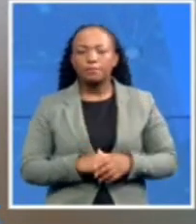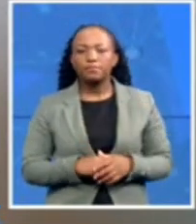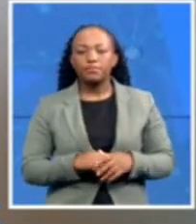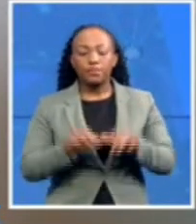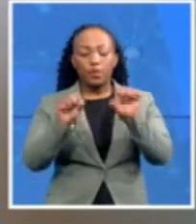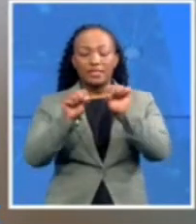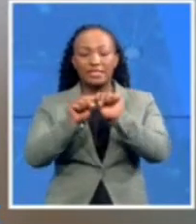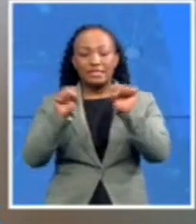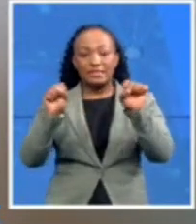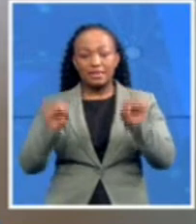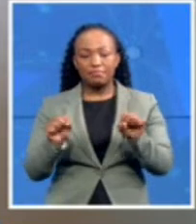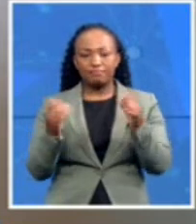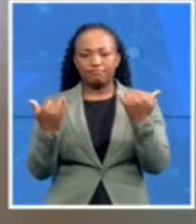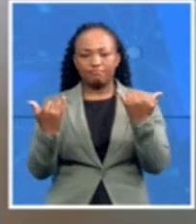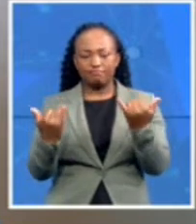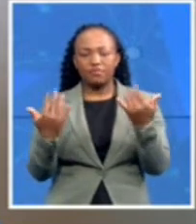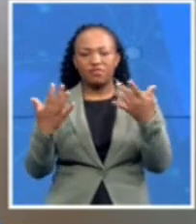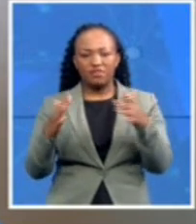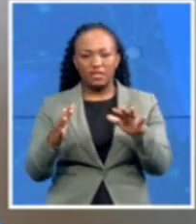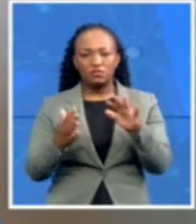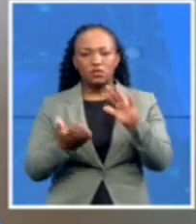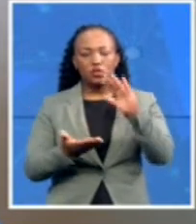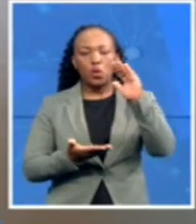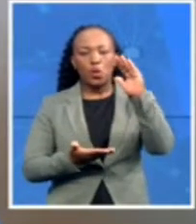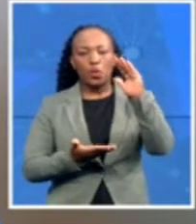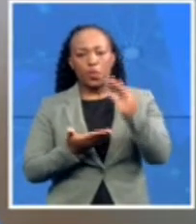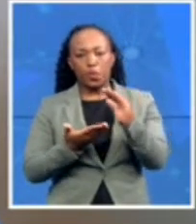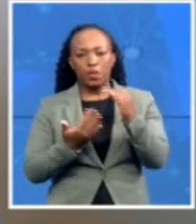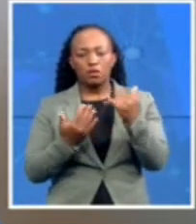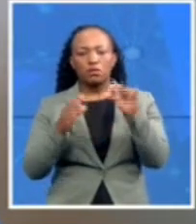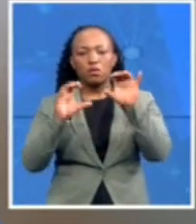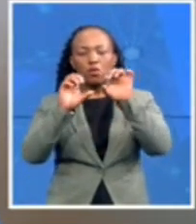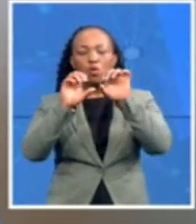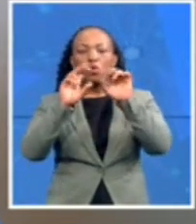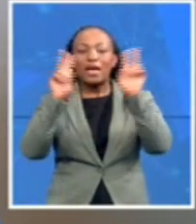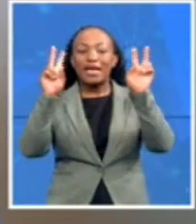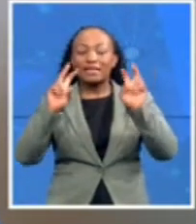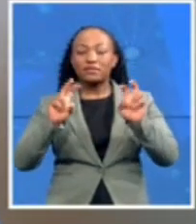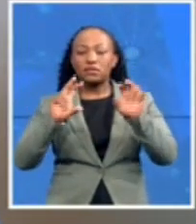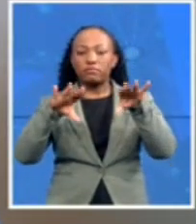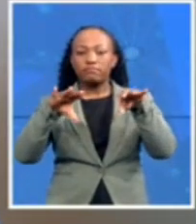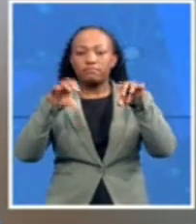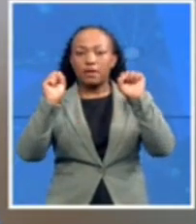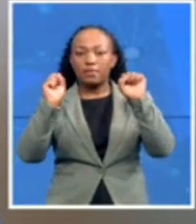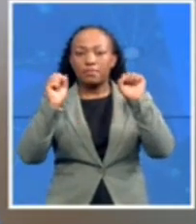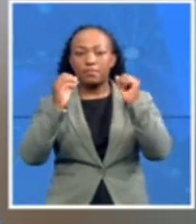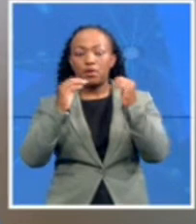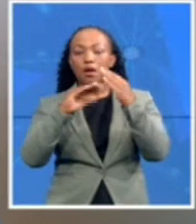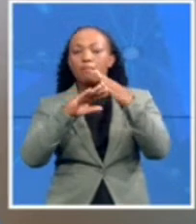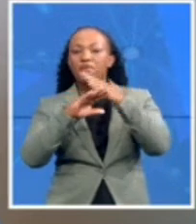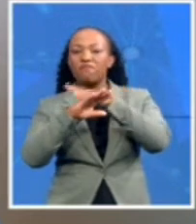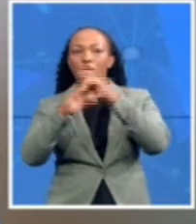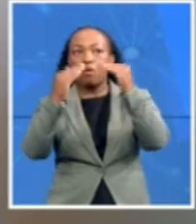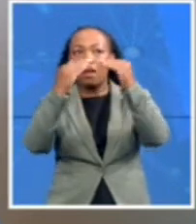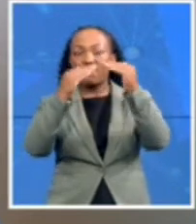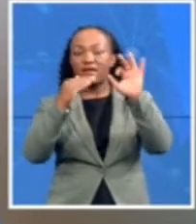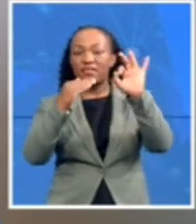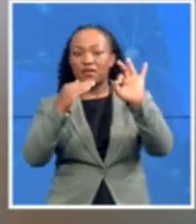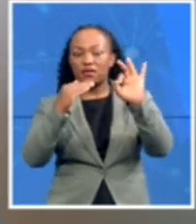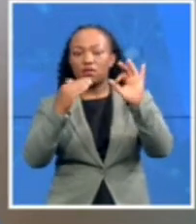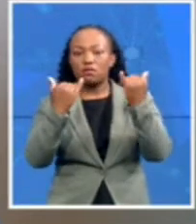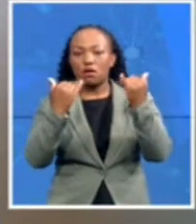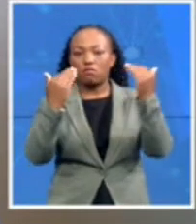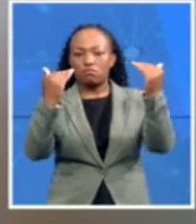load shedding to stage 2 from stage 3 currently. We are going to go down to stage 2 at